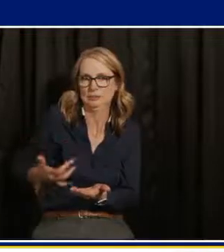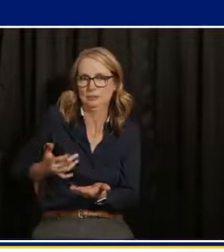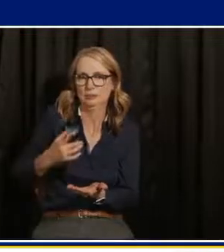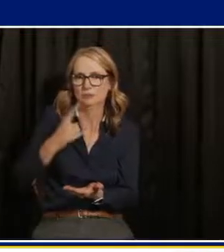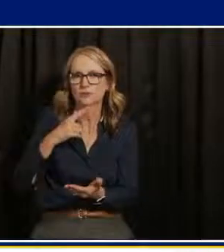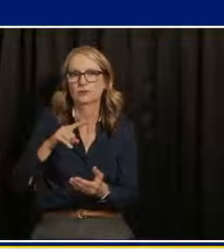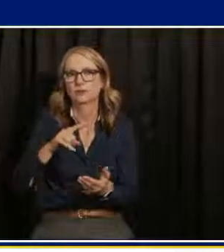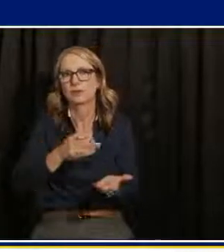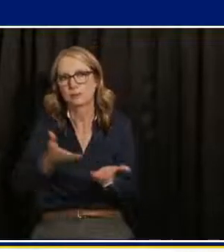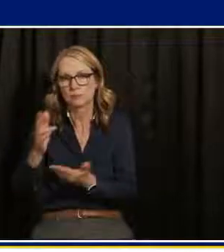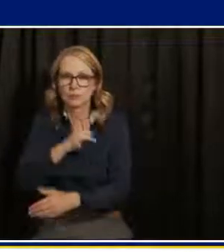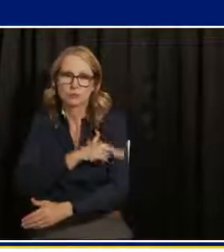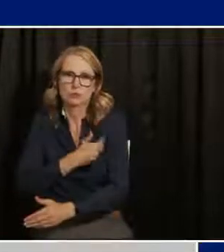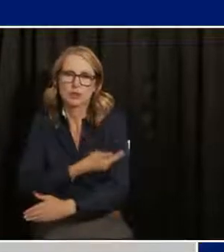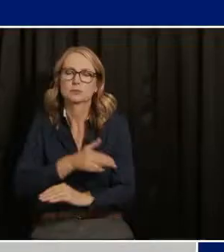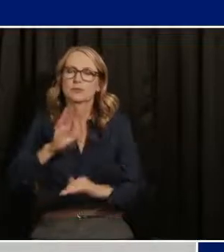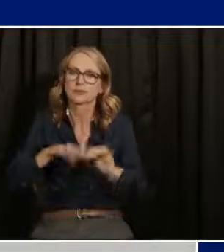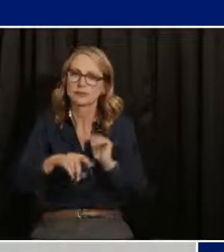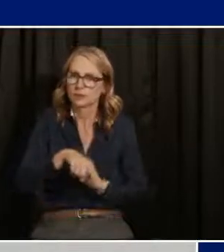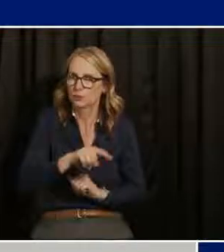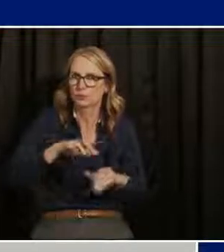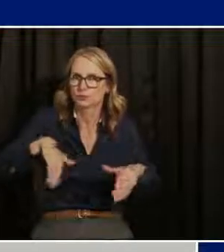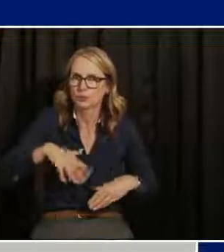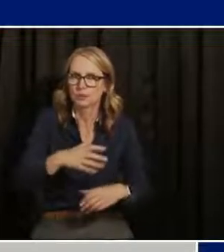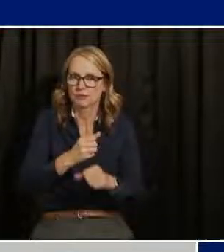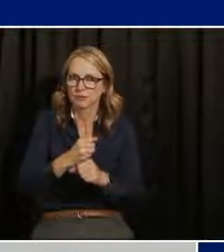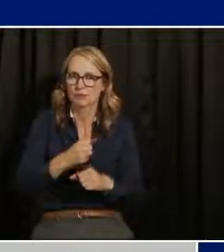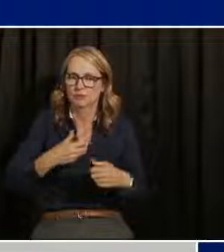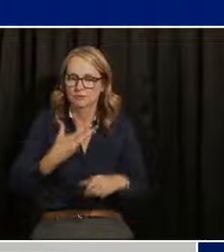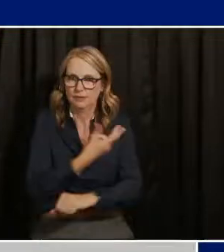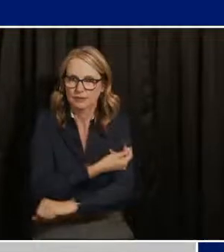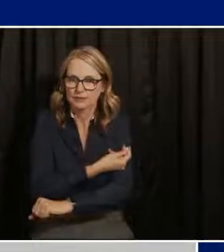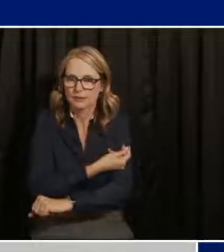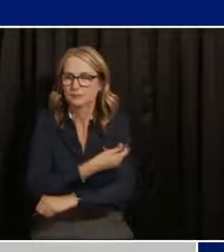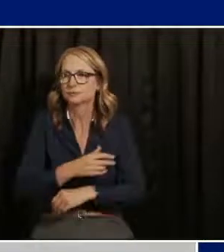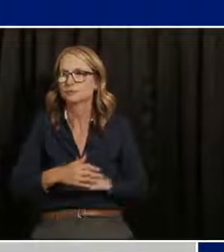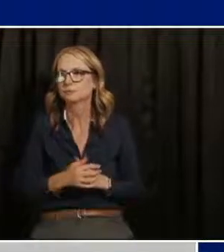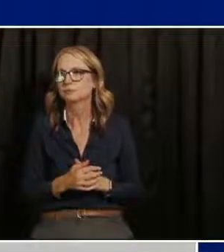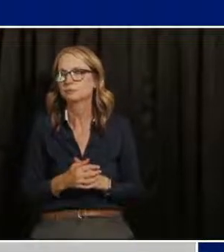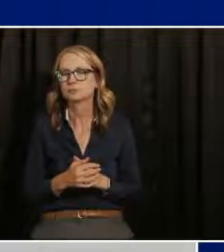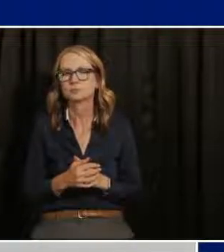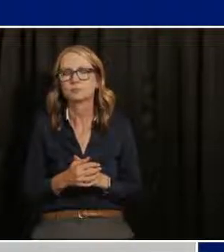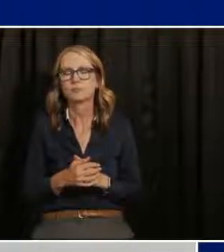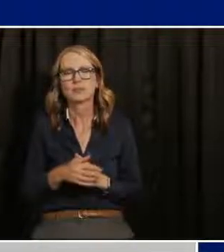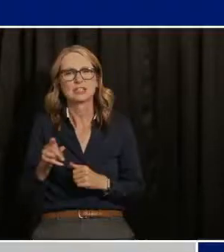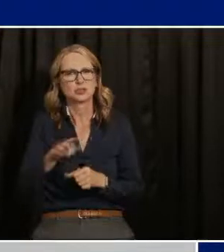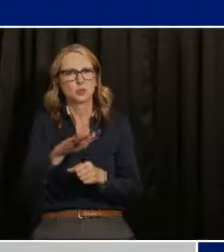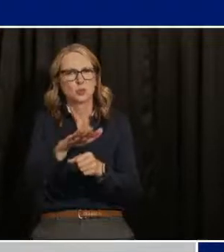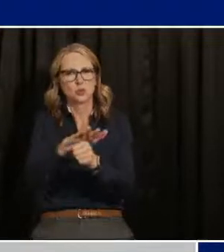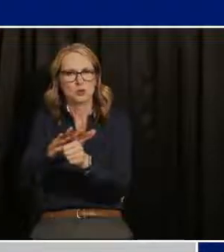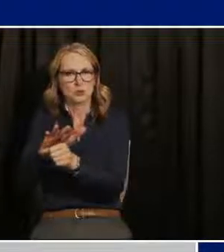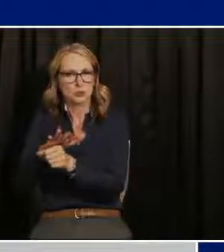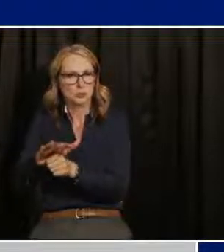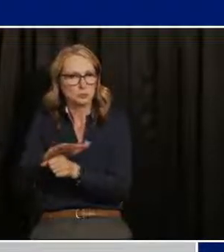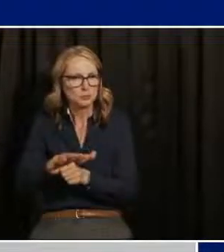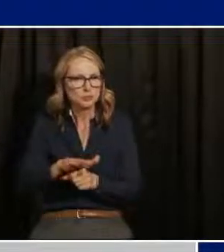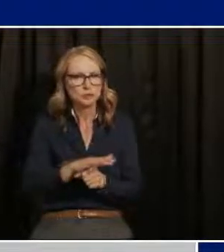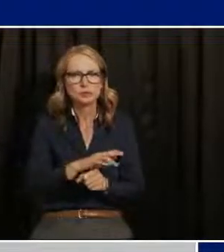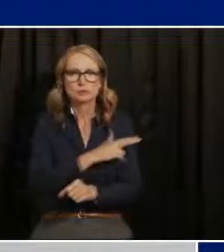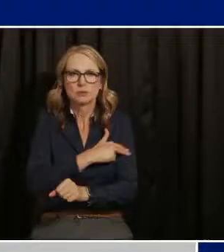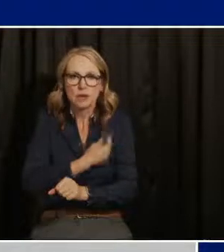individuals. Next slide, please. Next, I want to talk about some of the regional differences that we're seeing in hospital